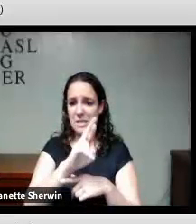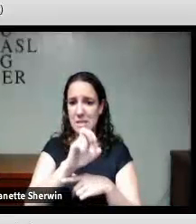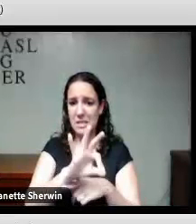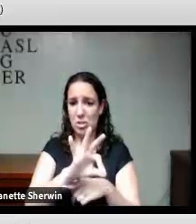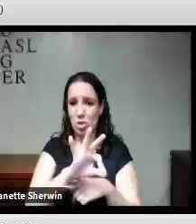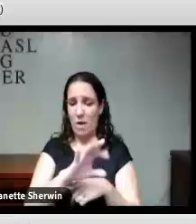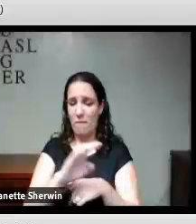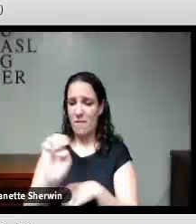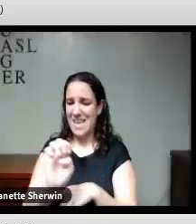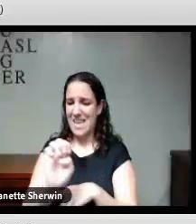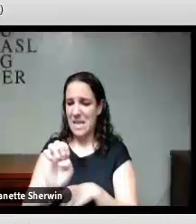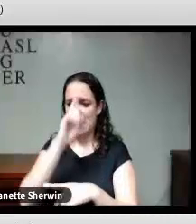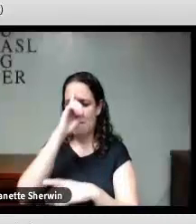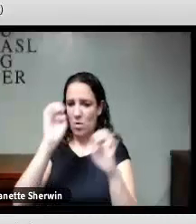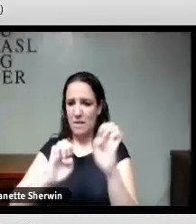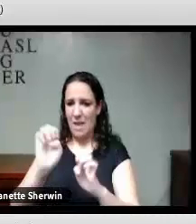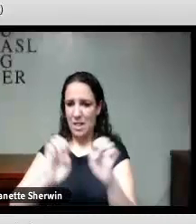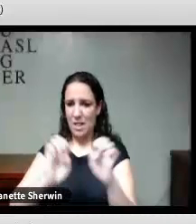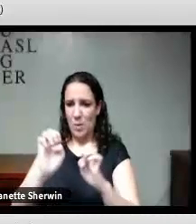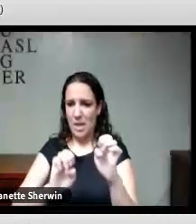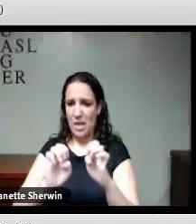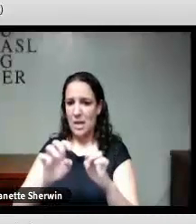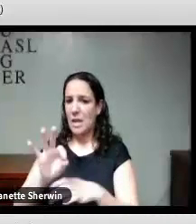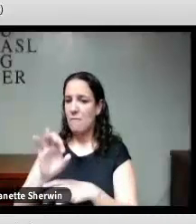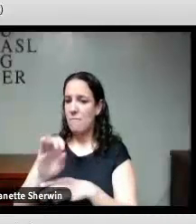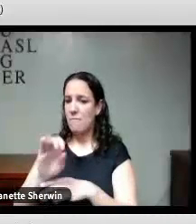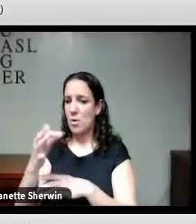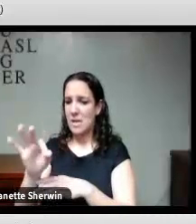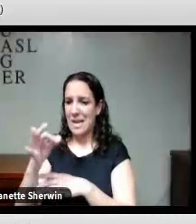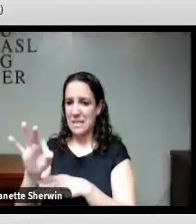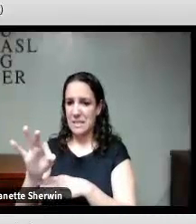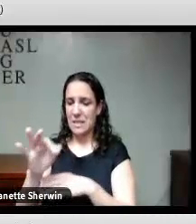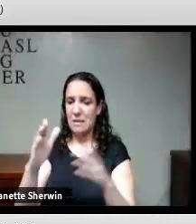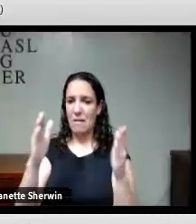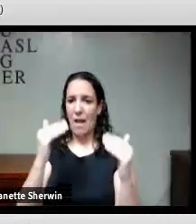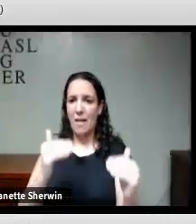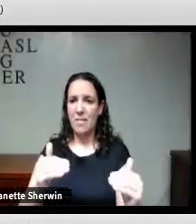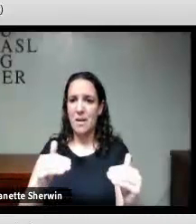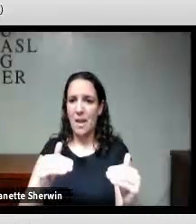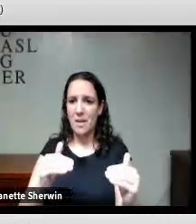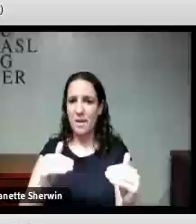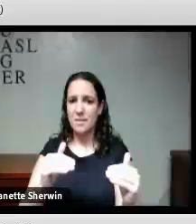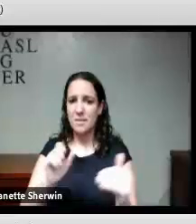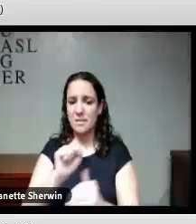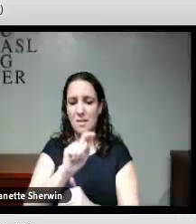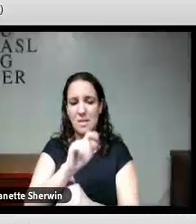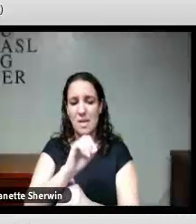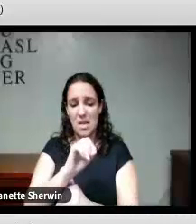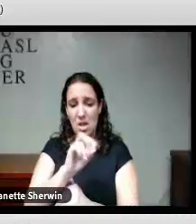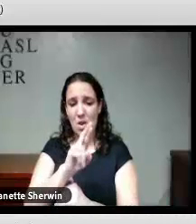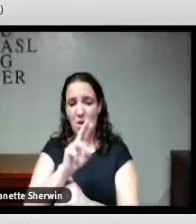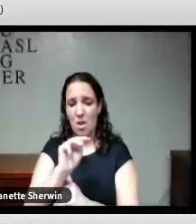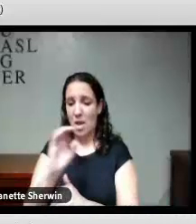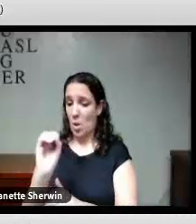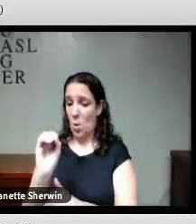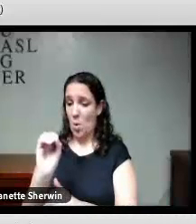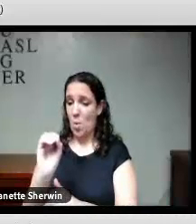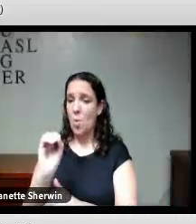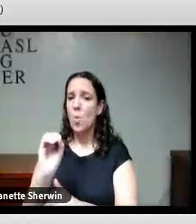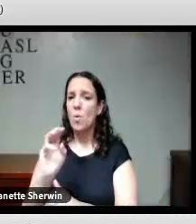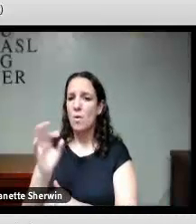Evaluating, on Friday, February 19th. And the next Handling the Storm of an Angry Customer webinar, O is for Ownership, will take place on